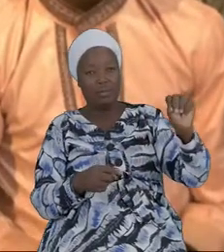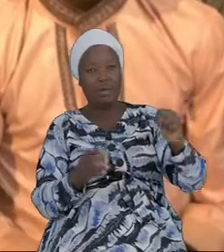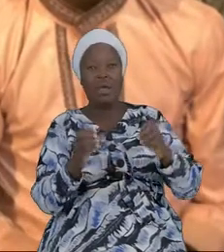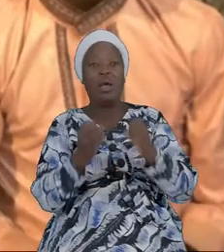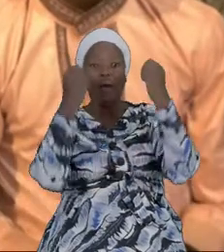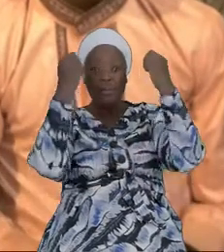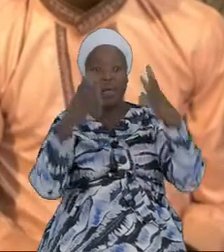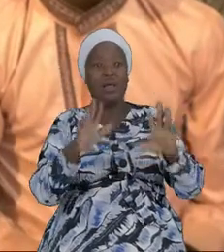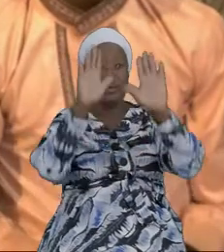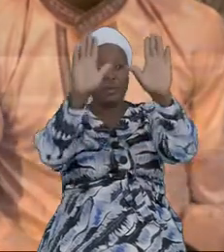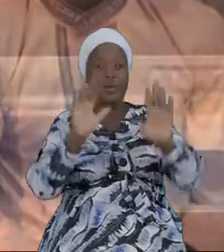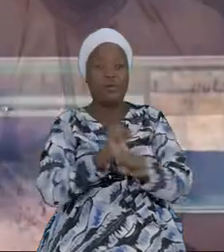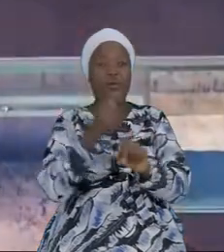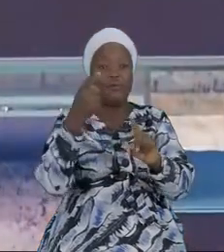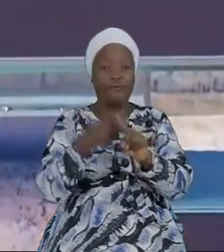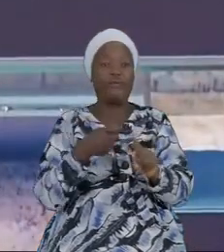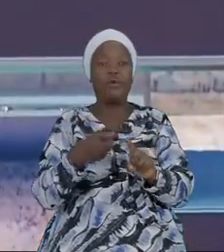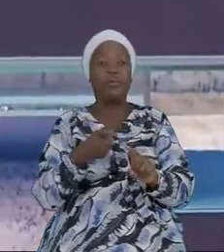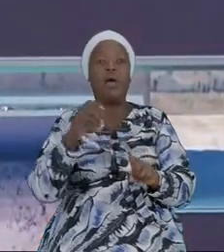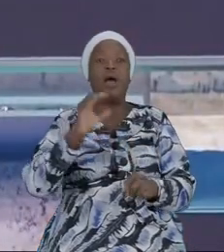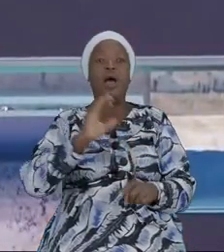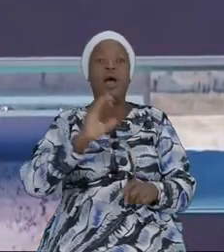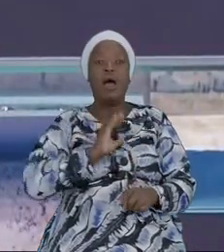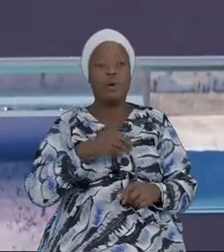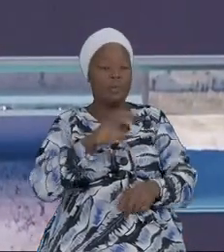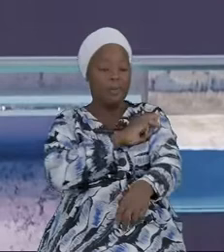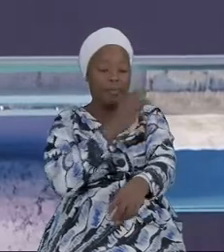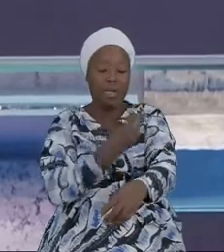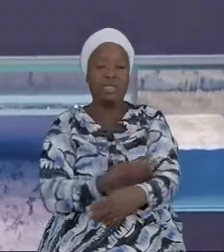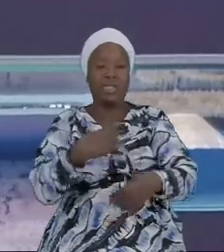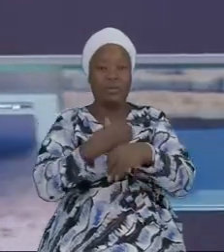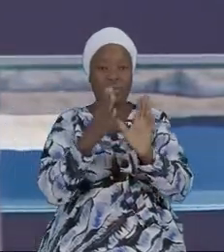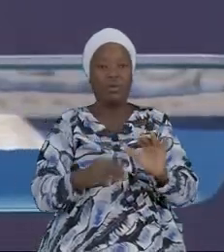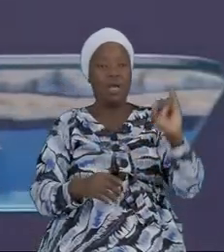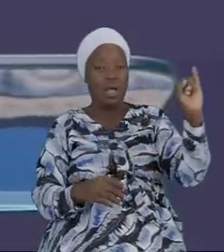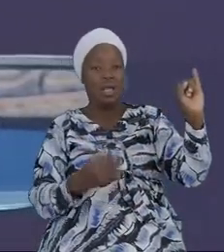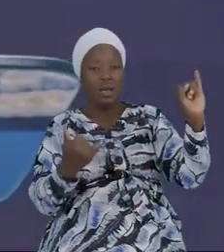Manifold miracles from our mighty Creator.